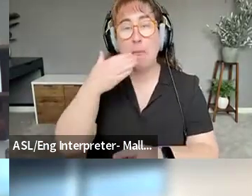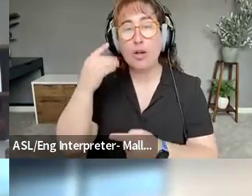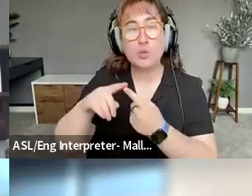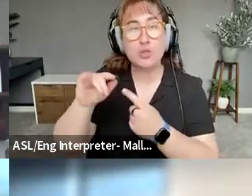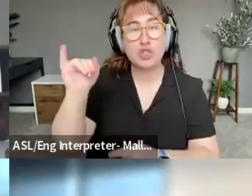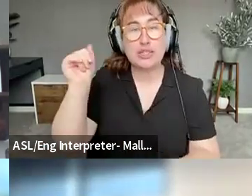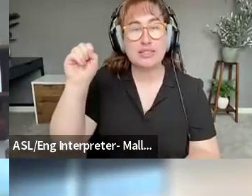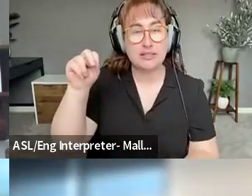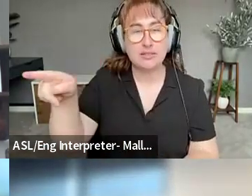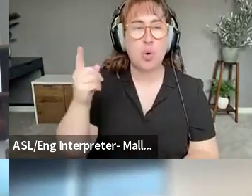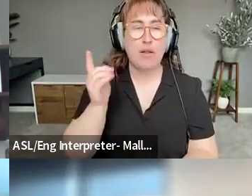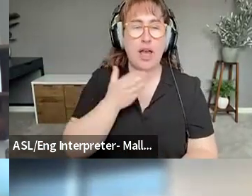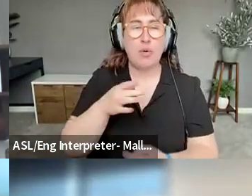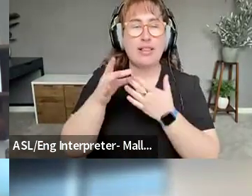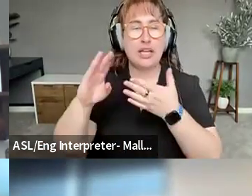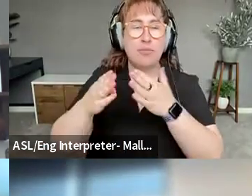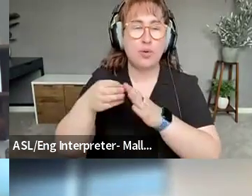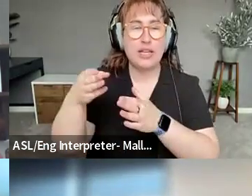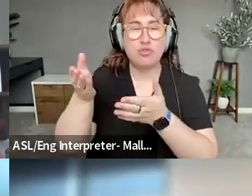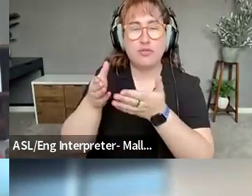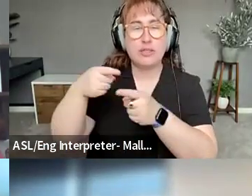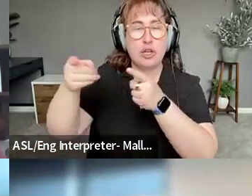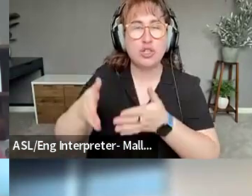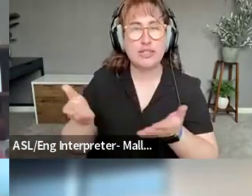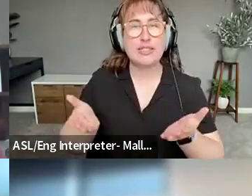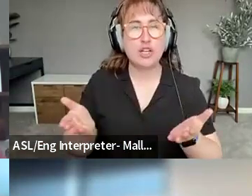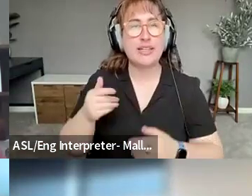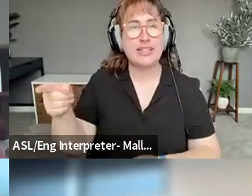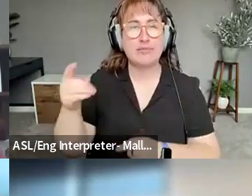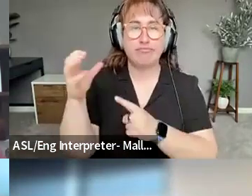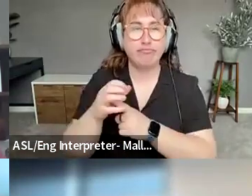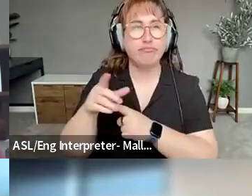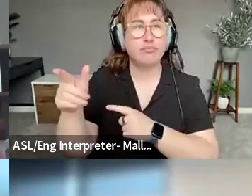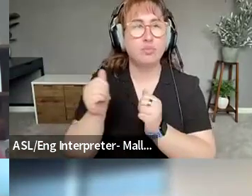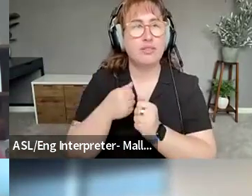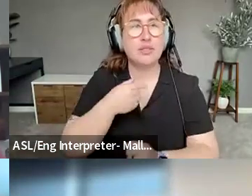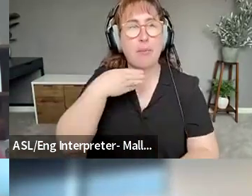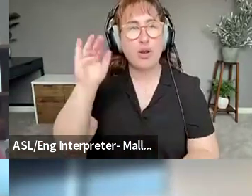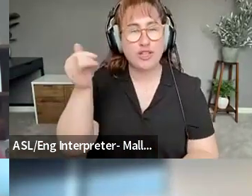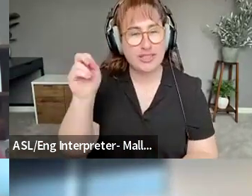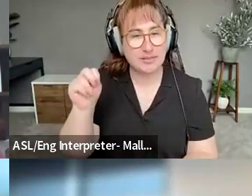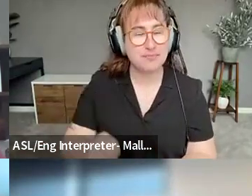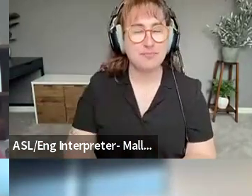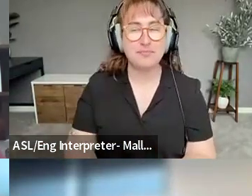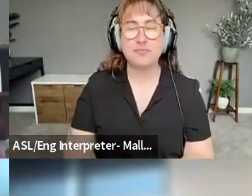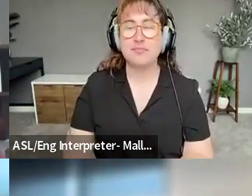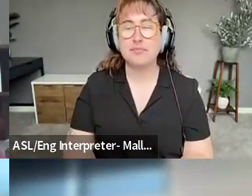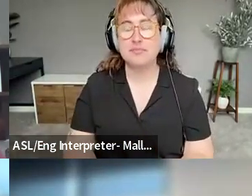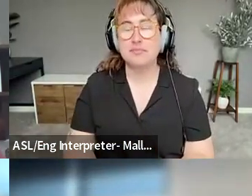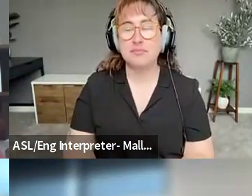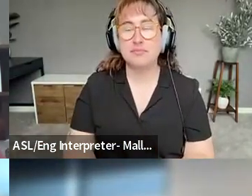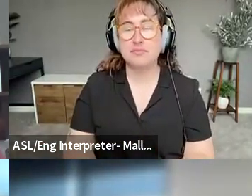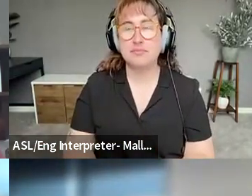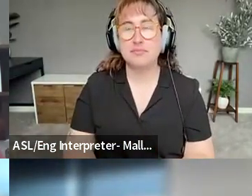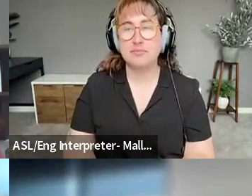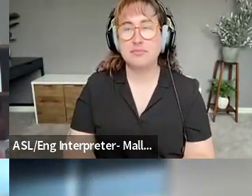Jason. Jason is one of our lead community services specialists here at Alta. He just does an amazing job for us. So good morning to you, Jason. And of